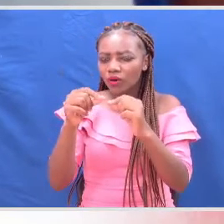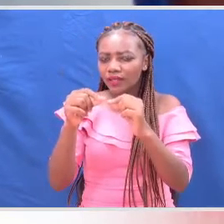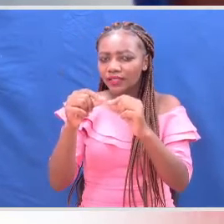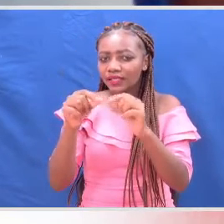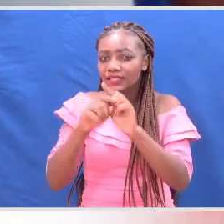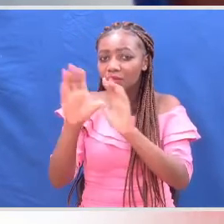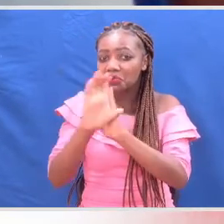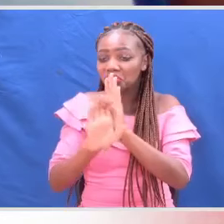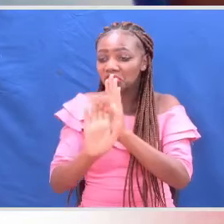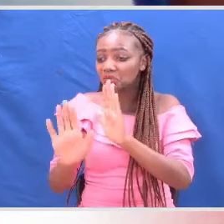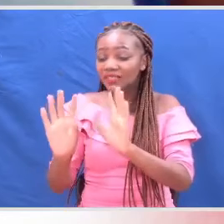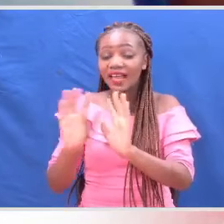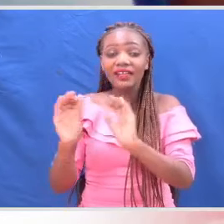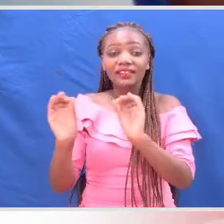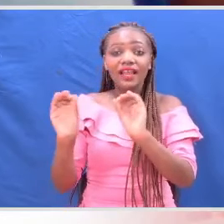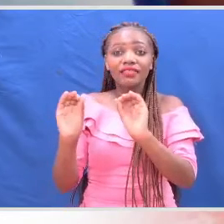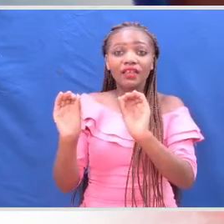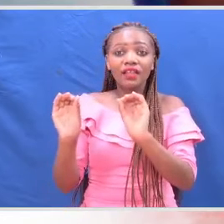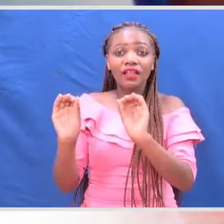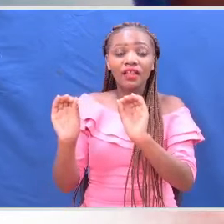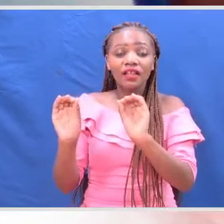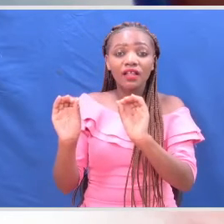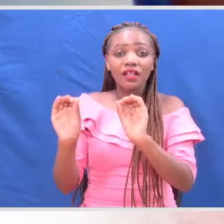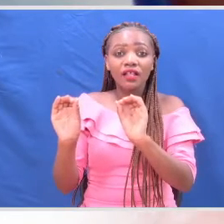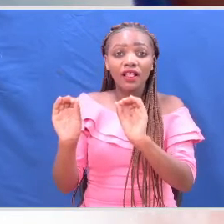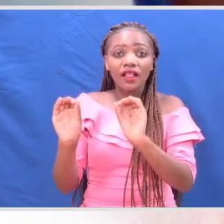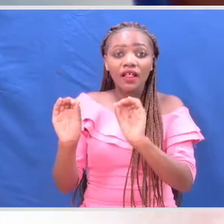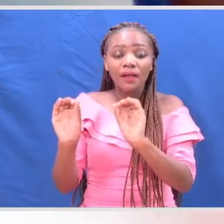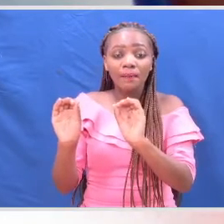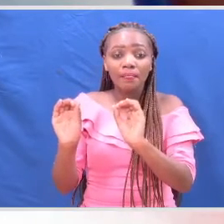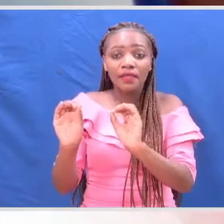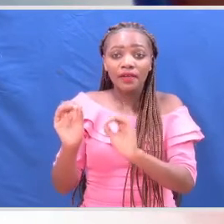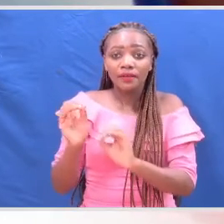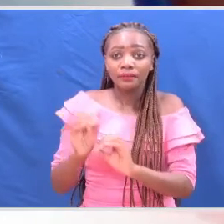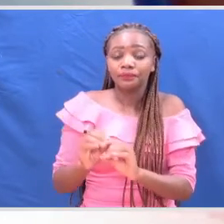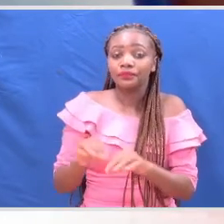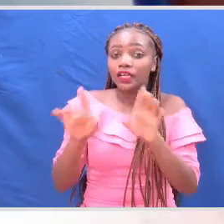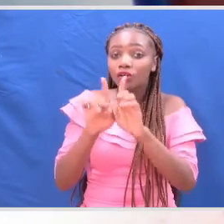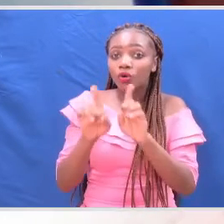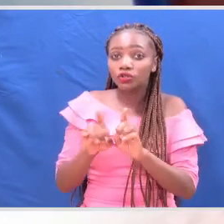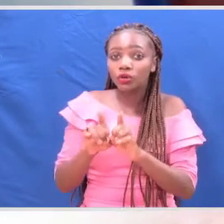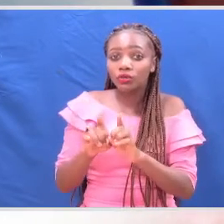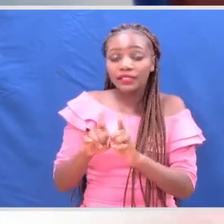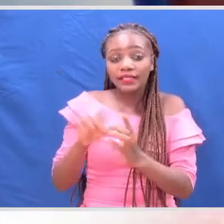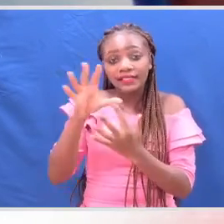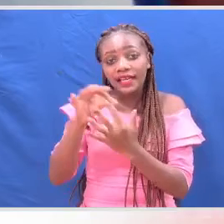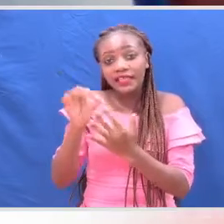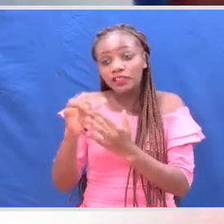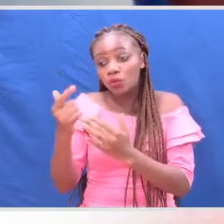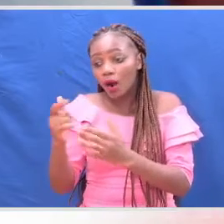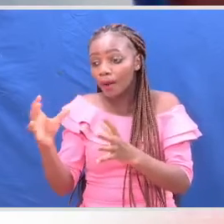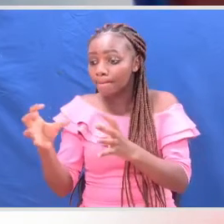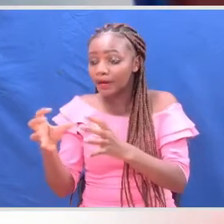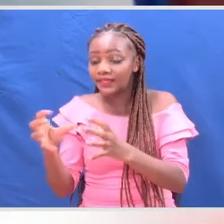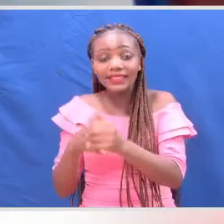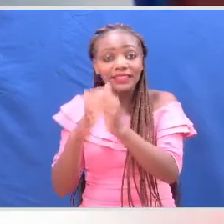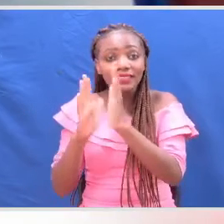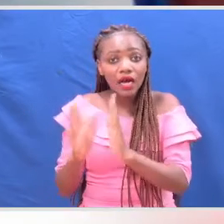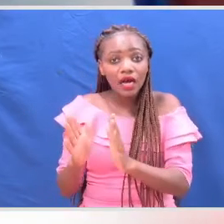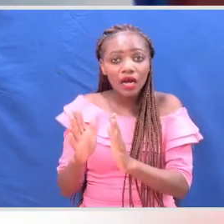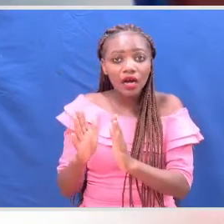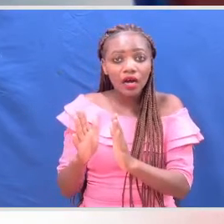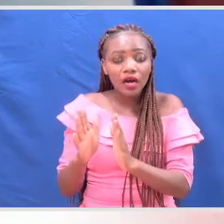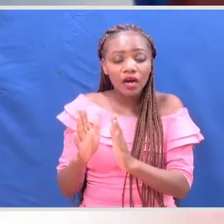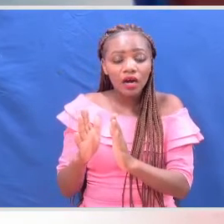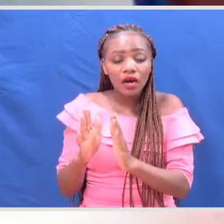constitution in the whipping the Honorable Godfrey Ososi, who left their party long time ago to